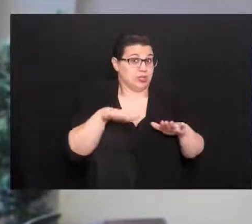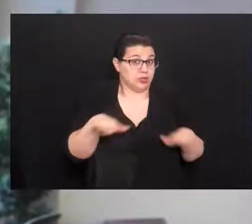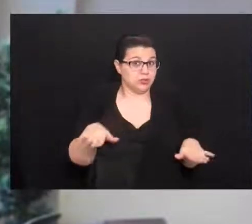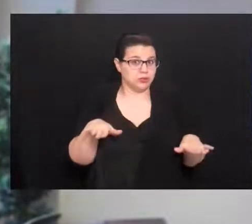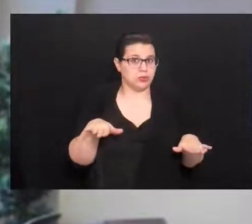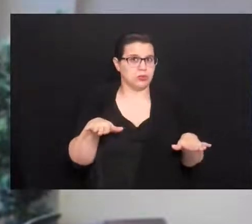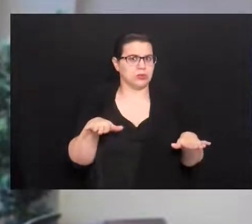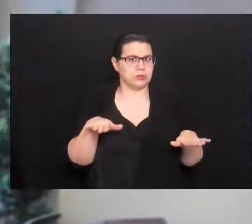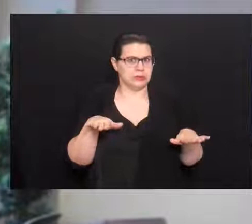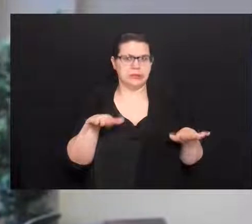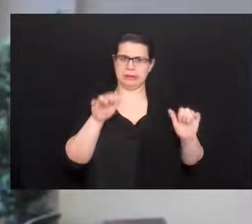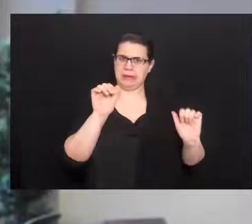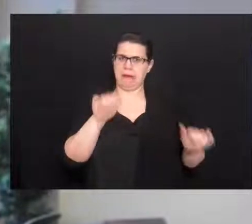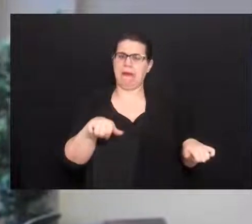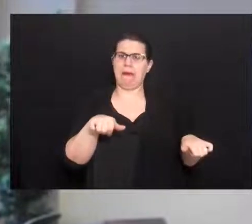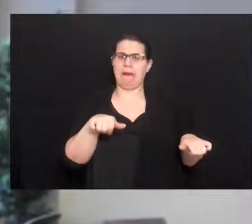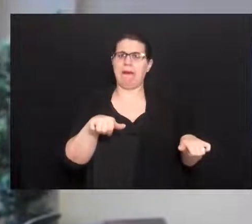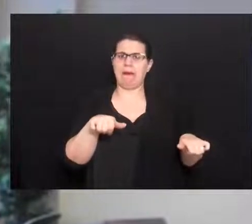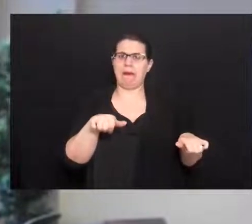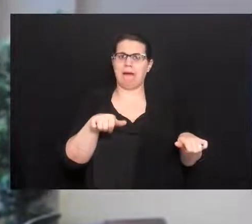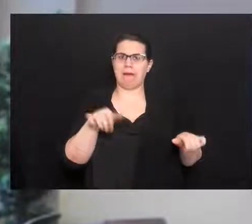as easily infected, and